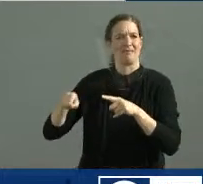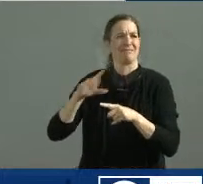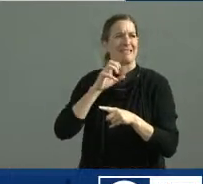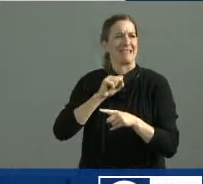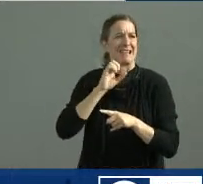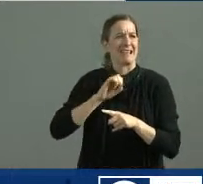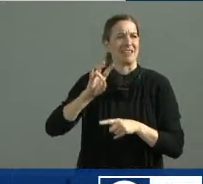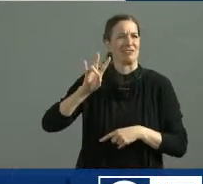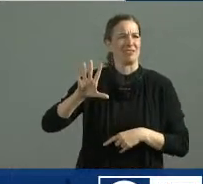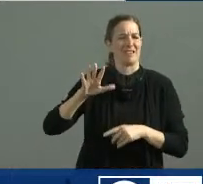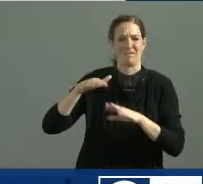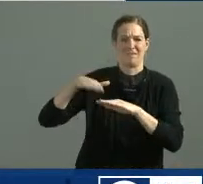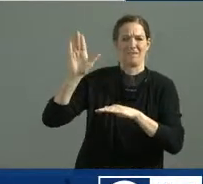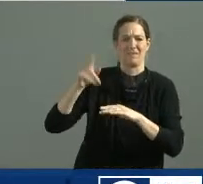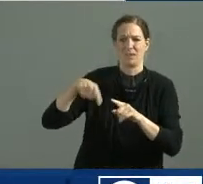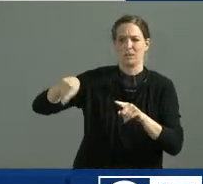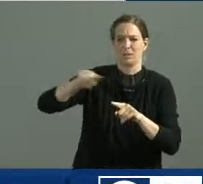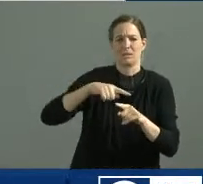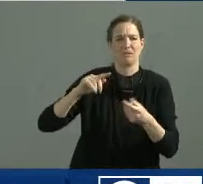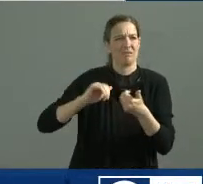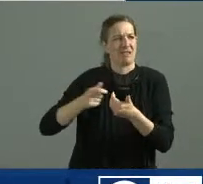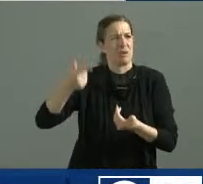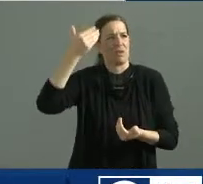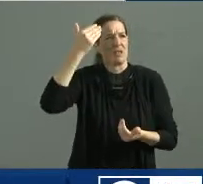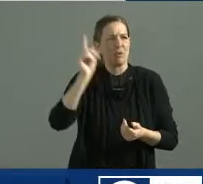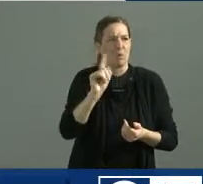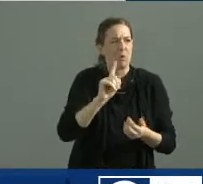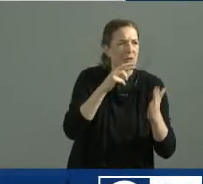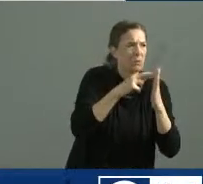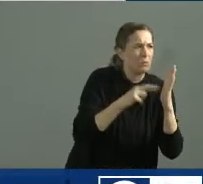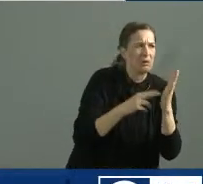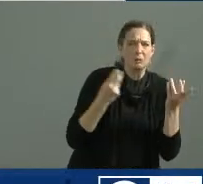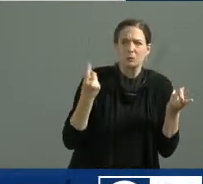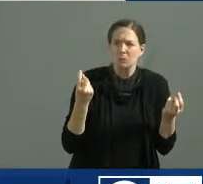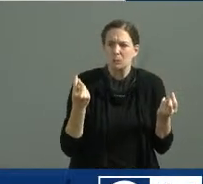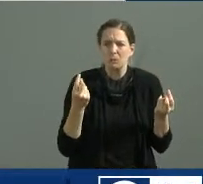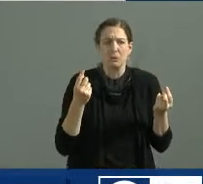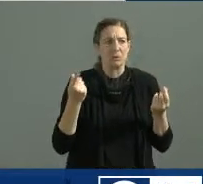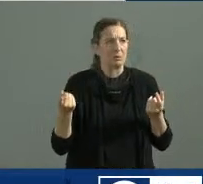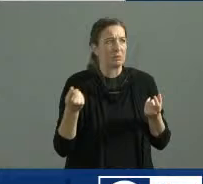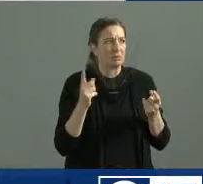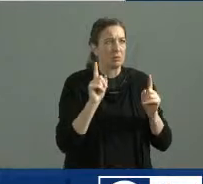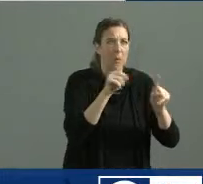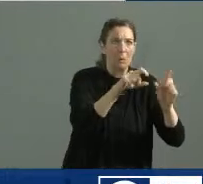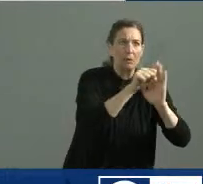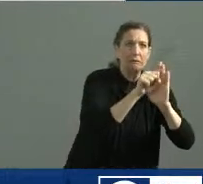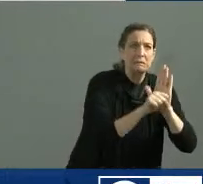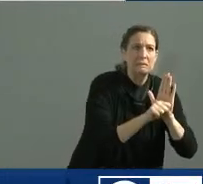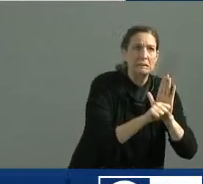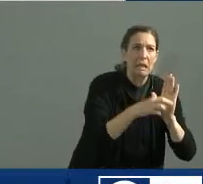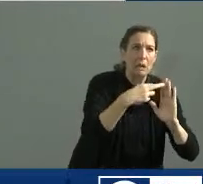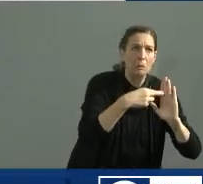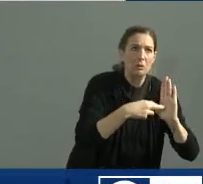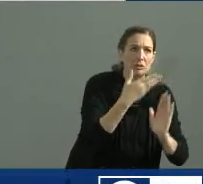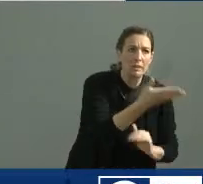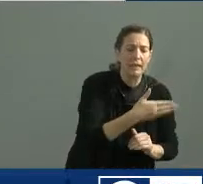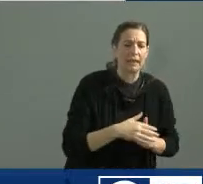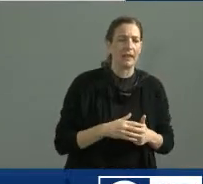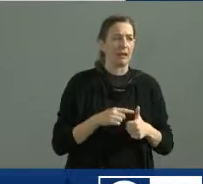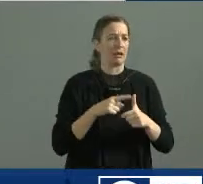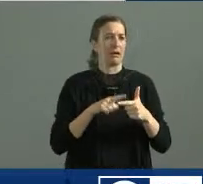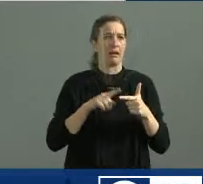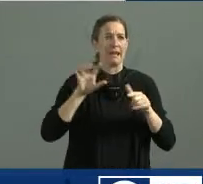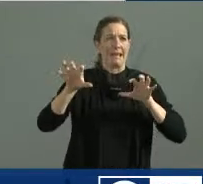to register. How do they register? Where are they going to register? Are they going to register with the state? Are they going to register with their